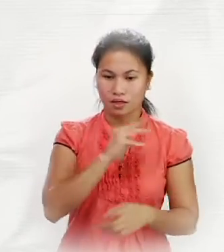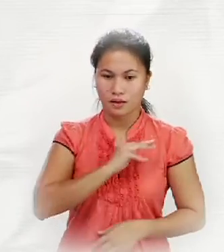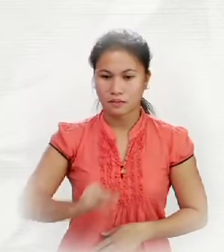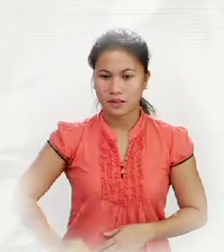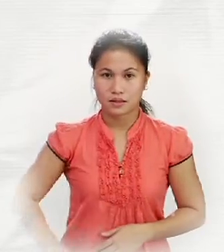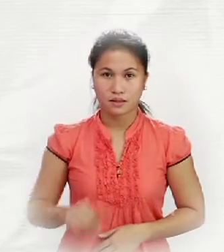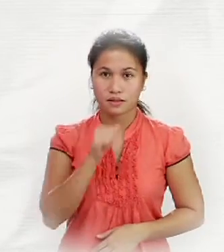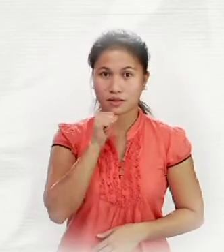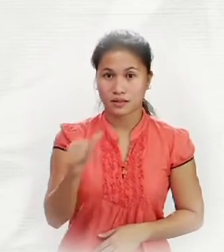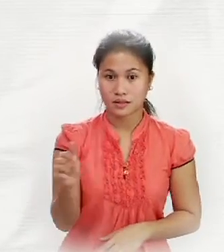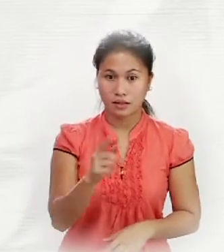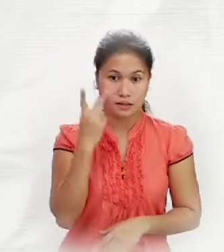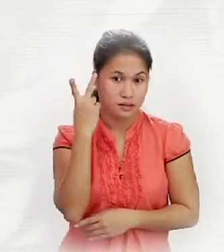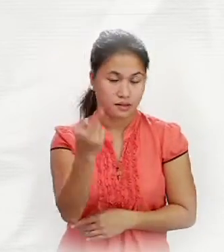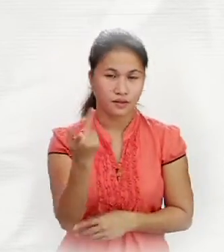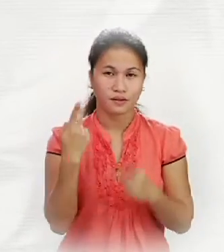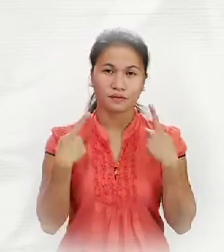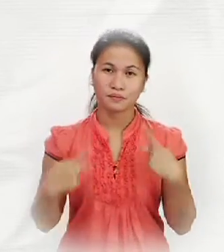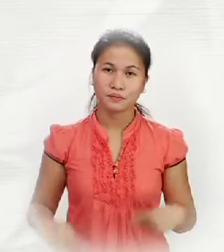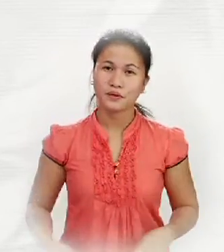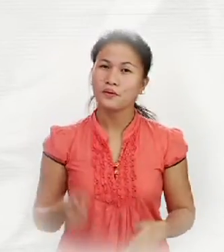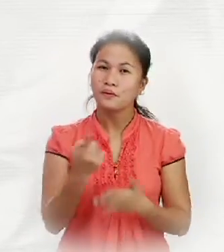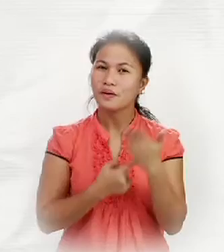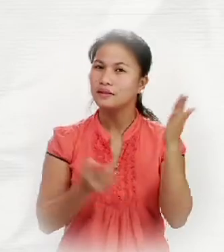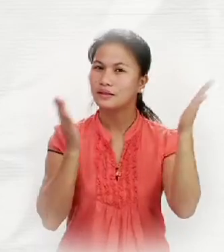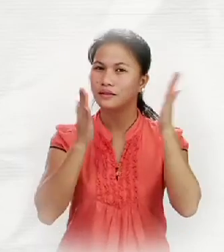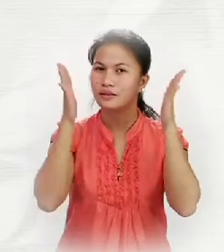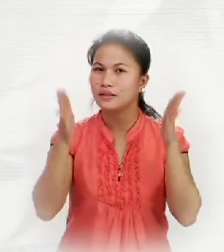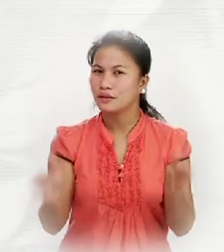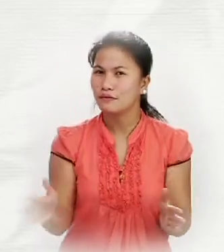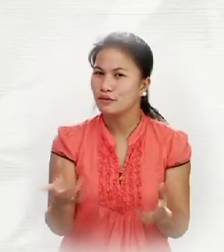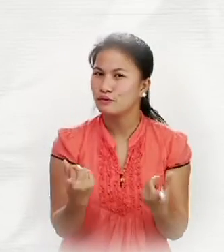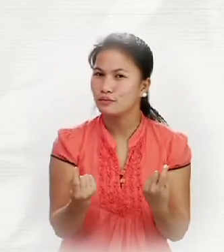see physically what the servant is doing?